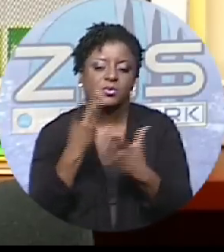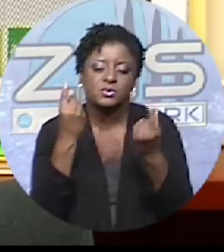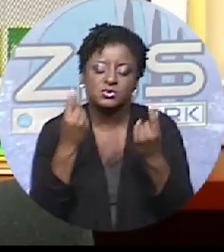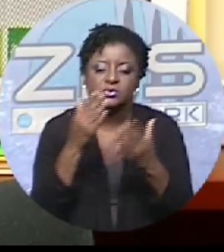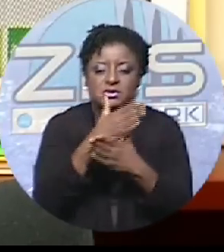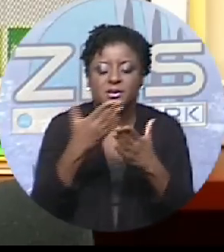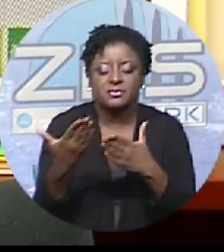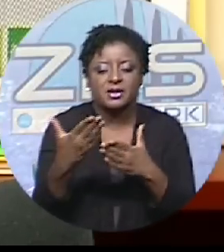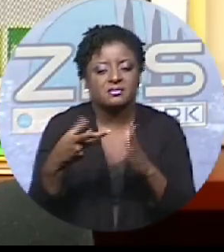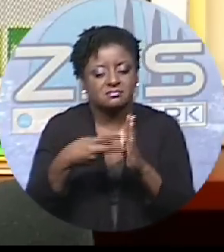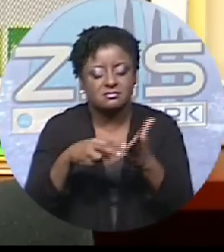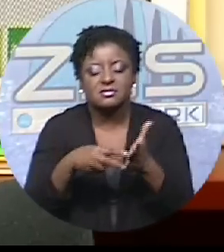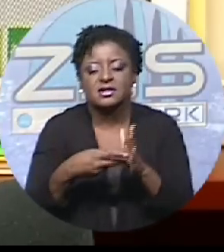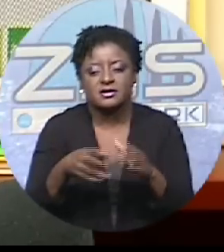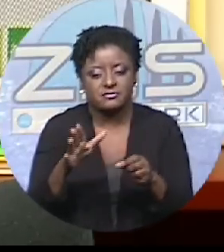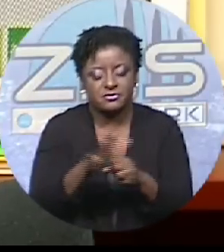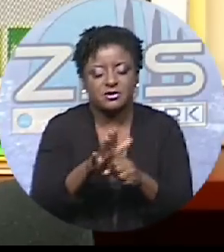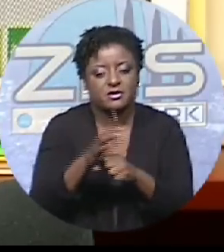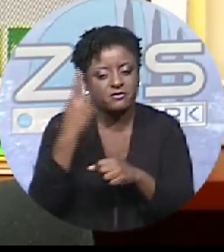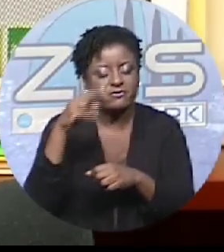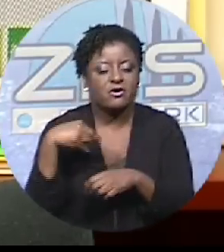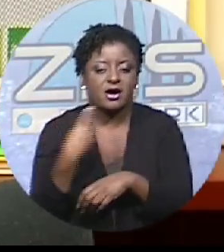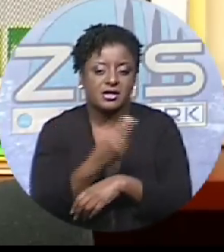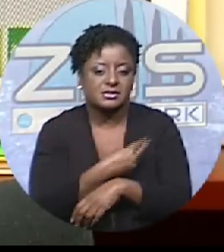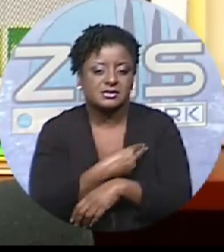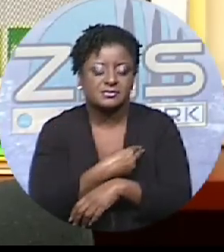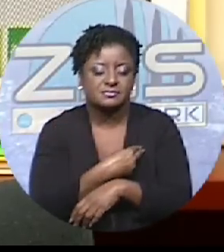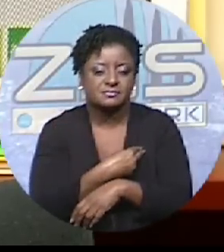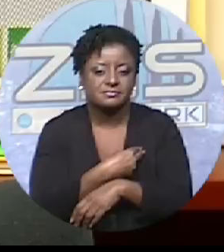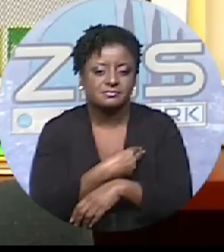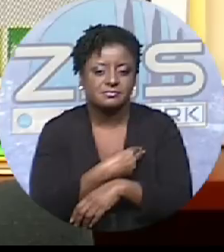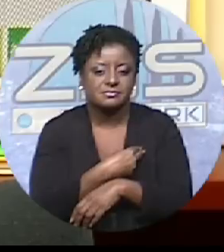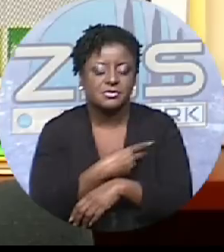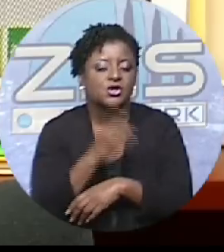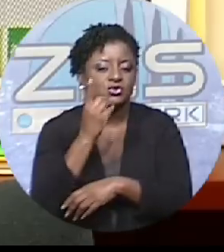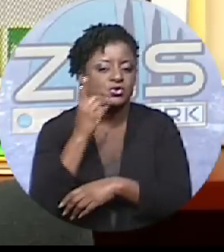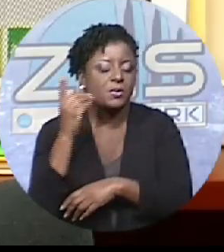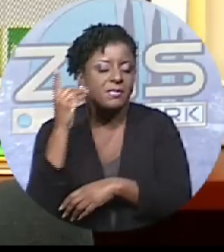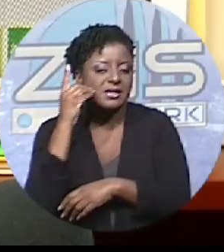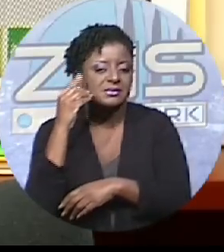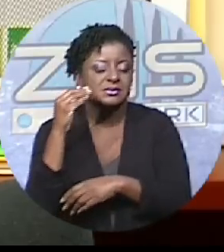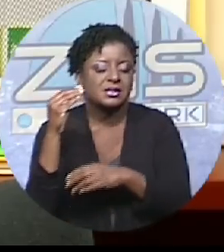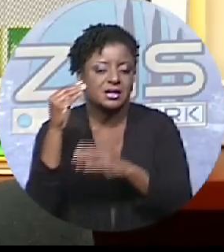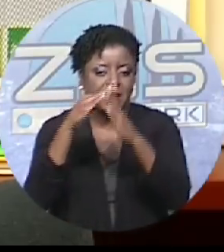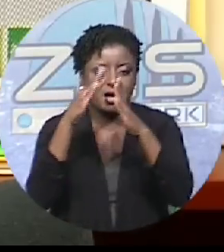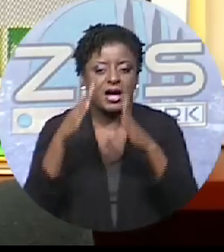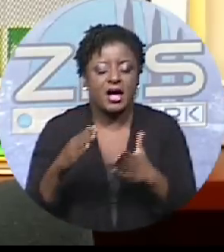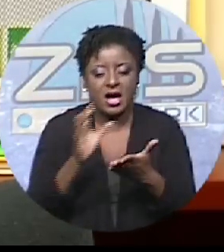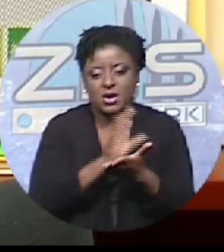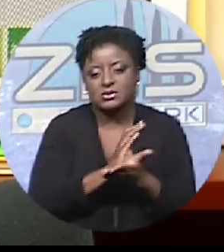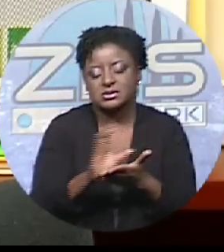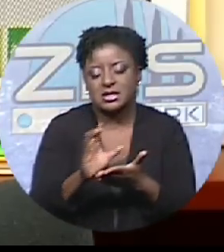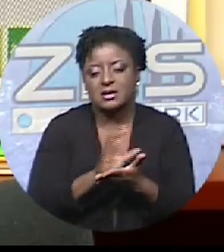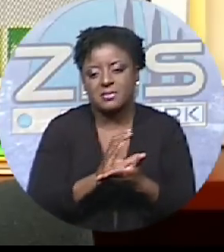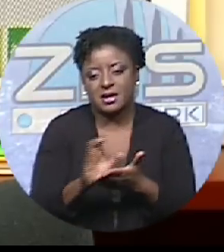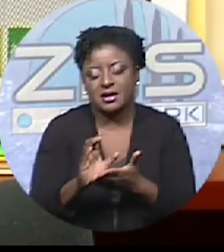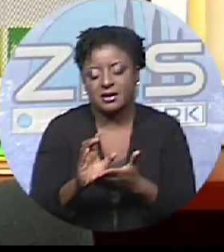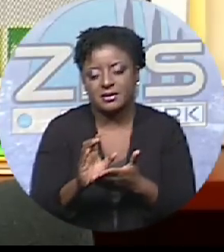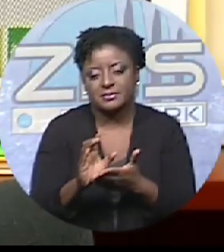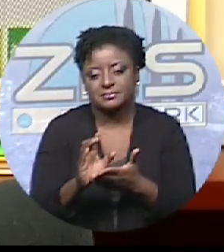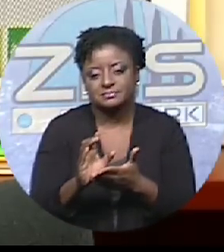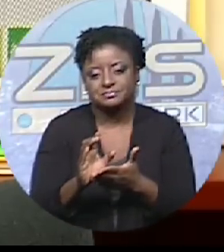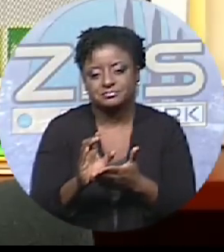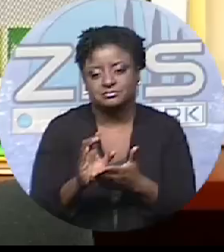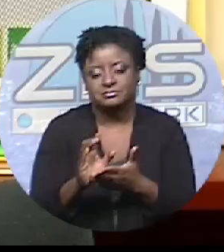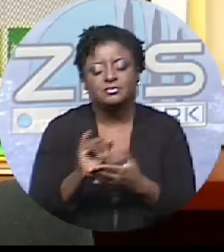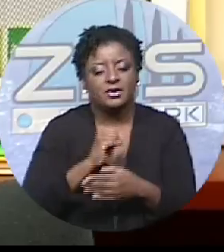to be very meaningful for us, which is domestic housekeeping. I still believe that